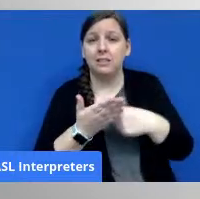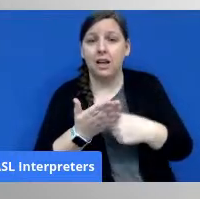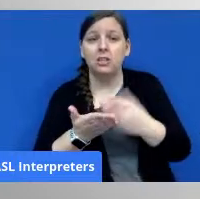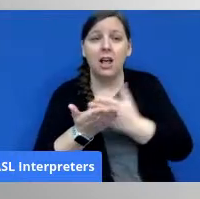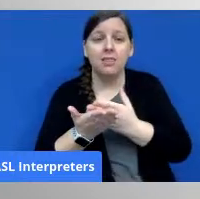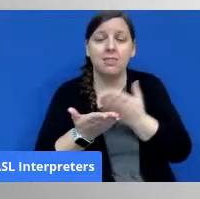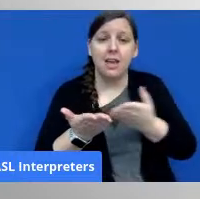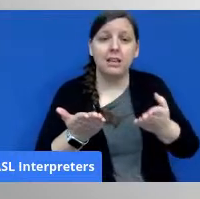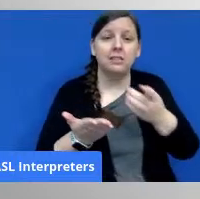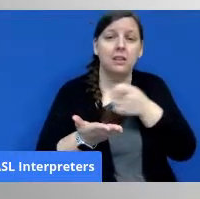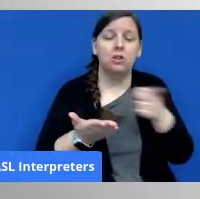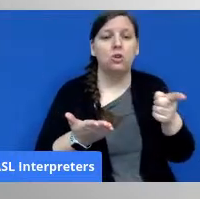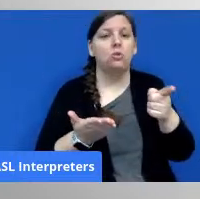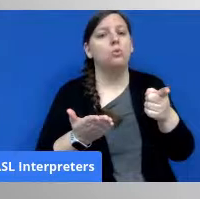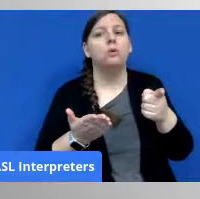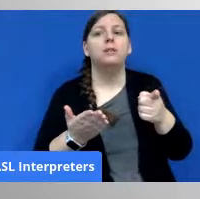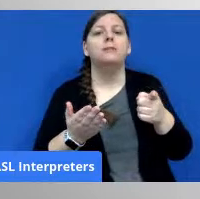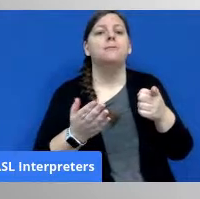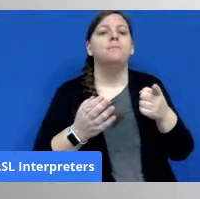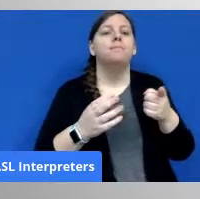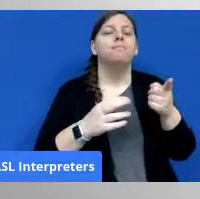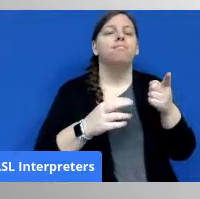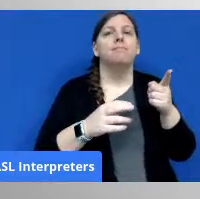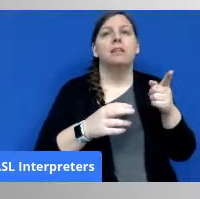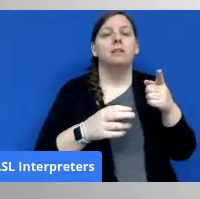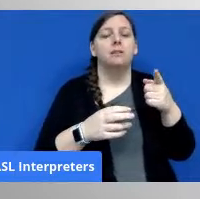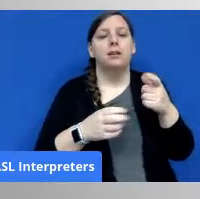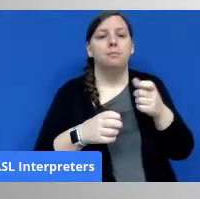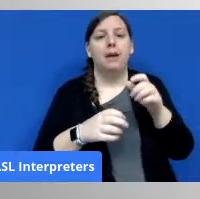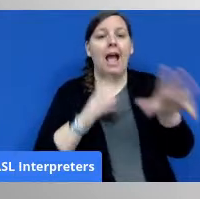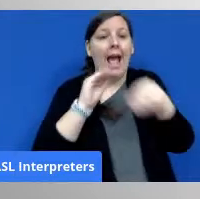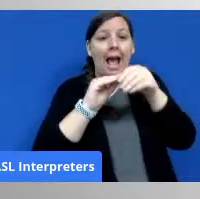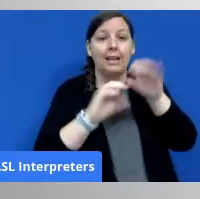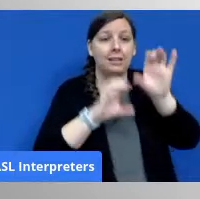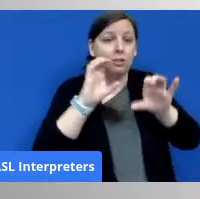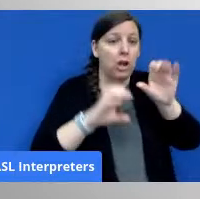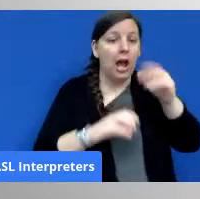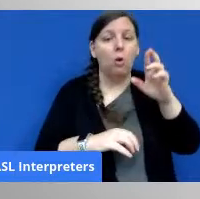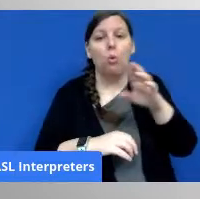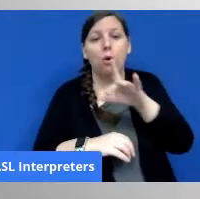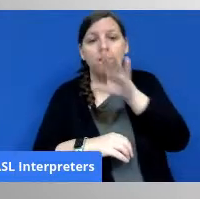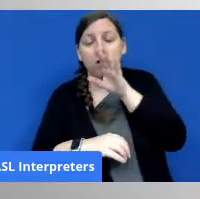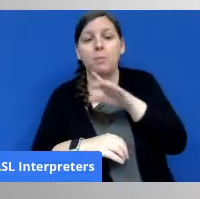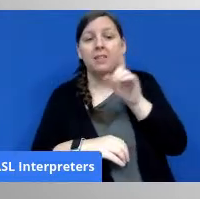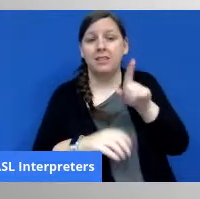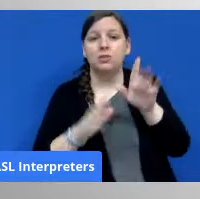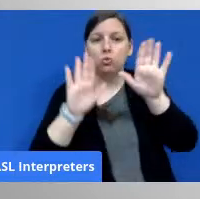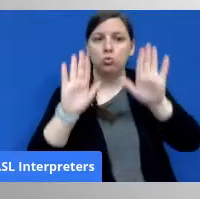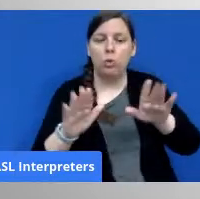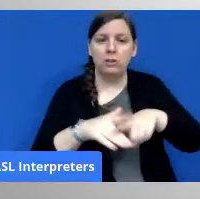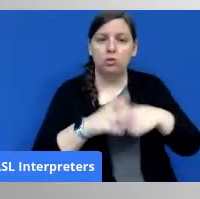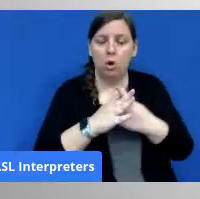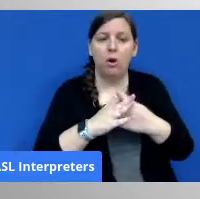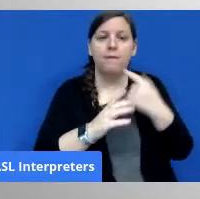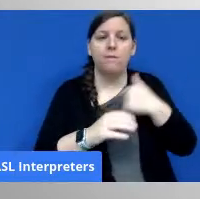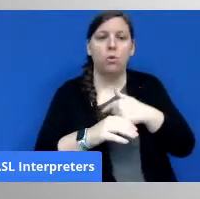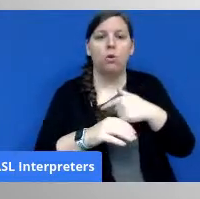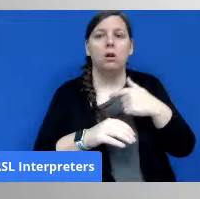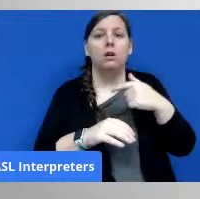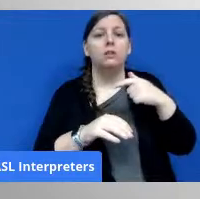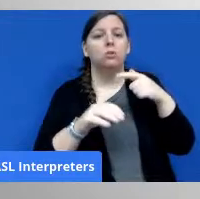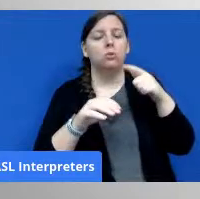I think that this was a great start to really building out and understanding where we would need to go in collaboration with